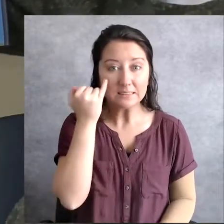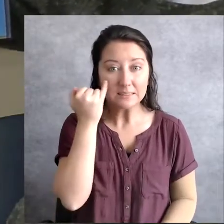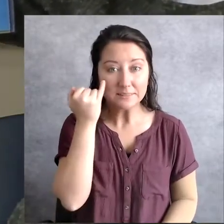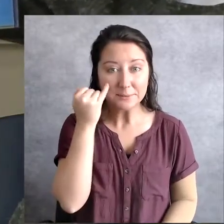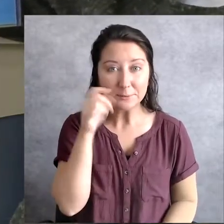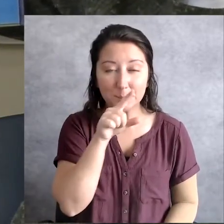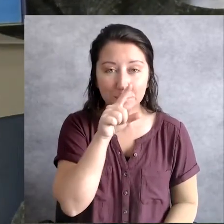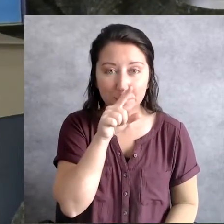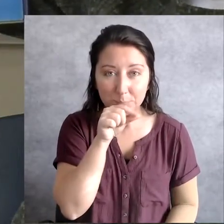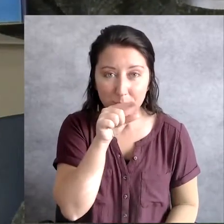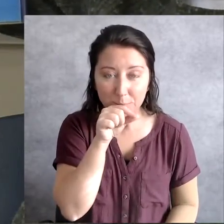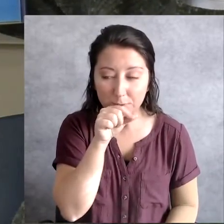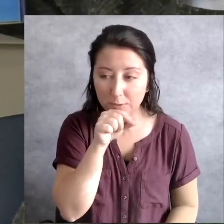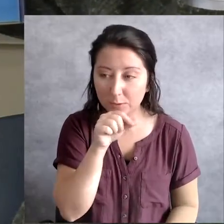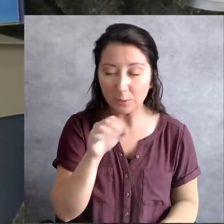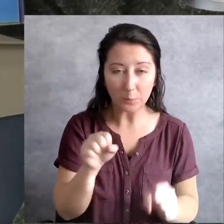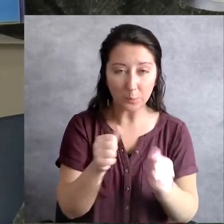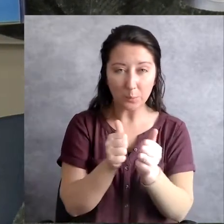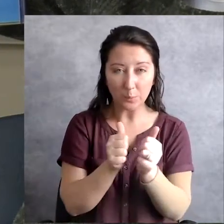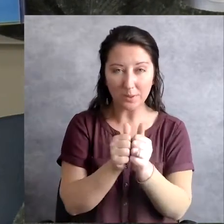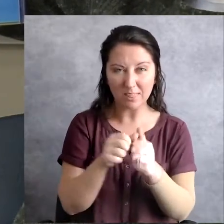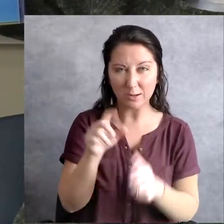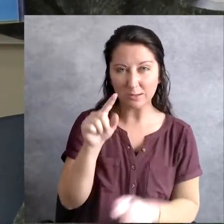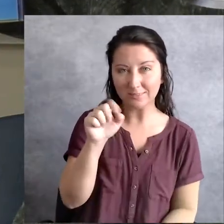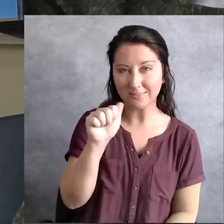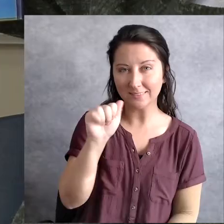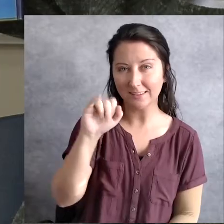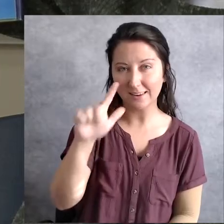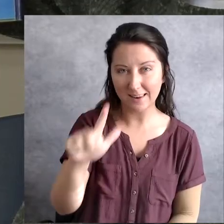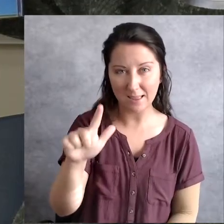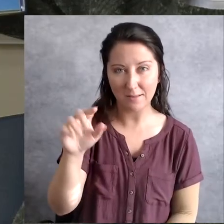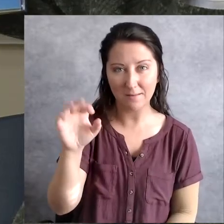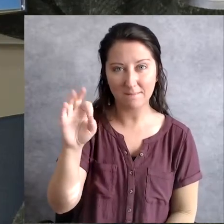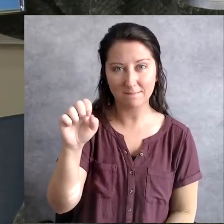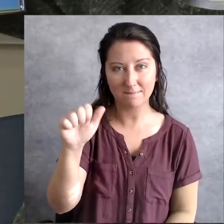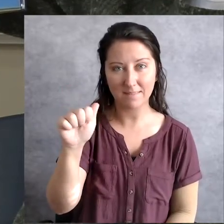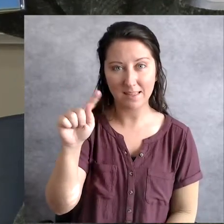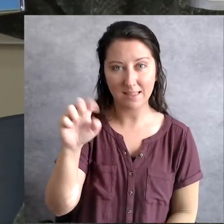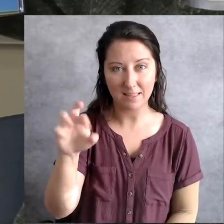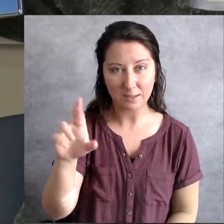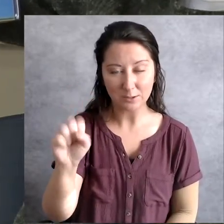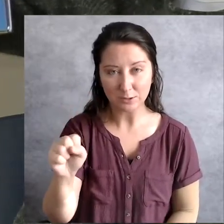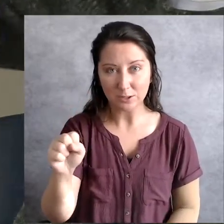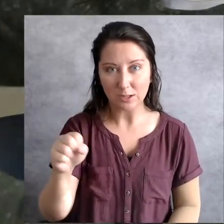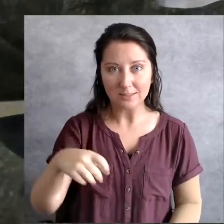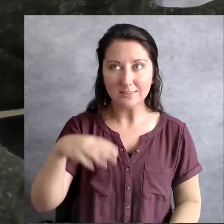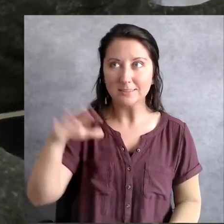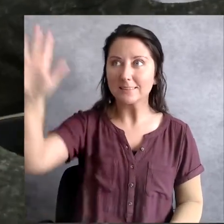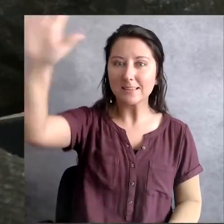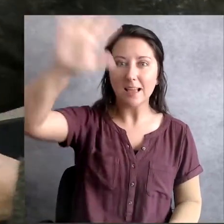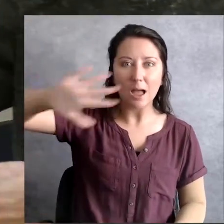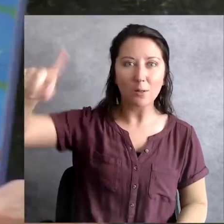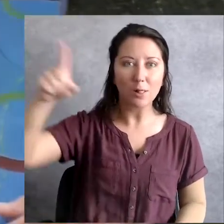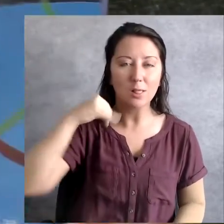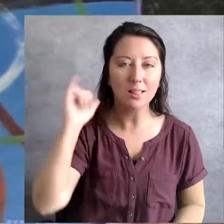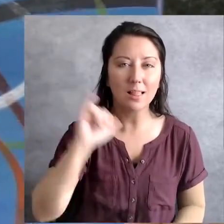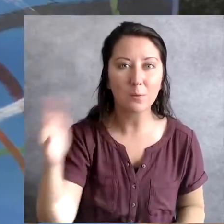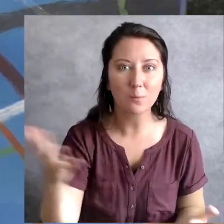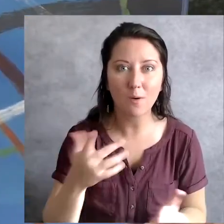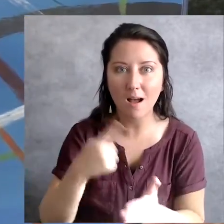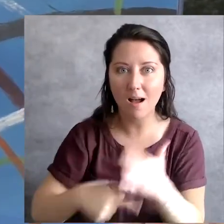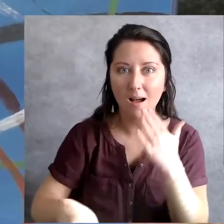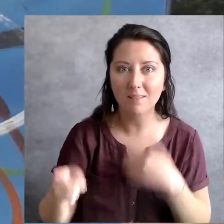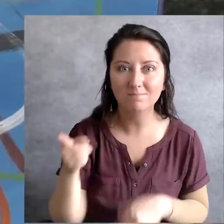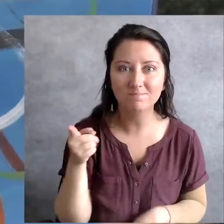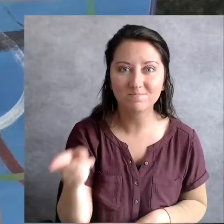If birds make marks with their tail feathers when they flew, think what the sky would look like. Look at